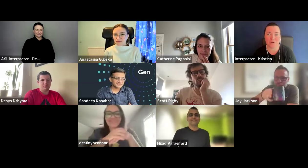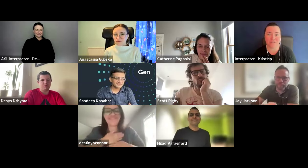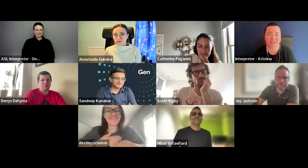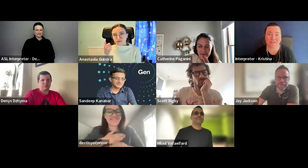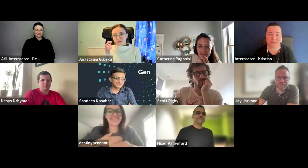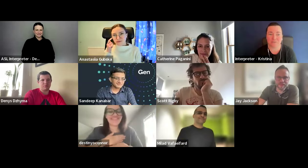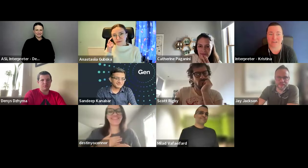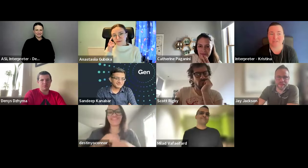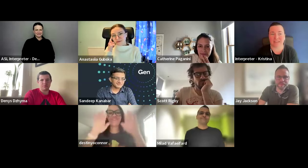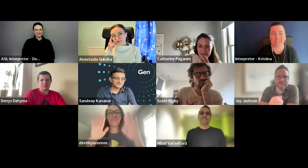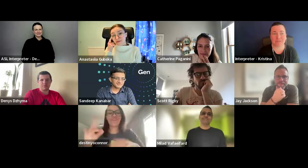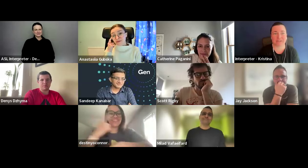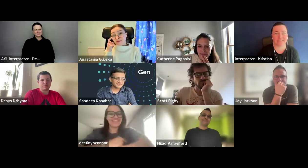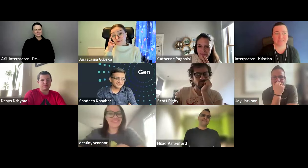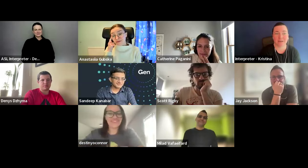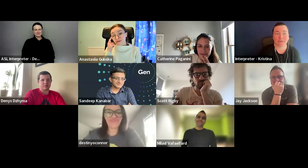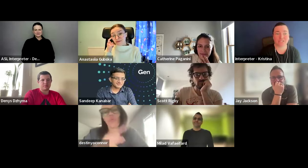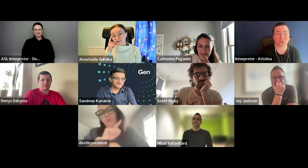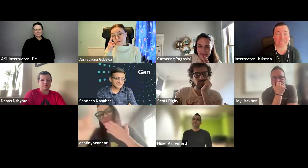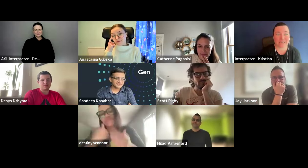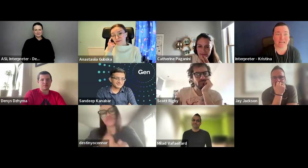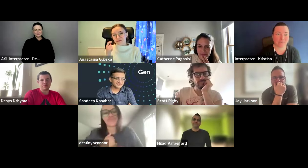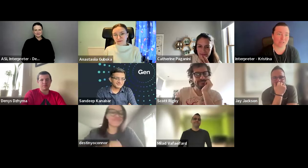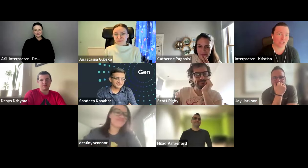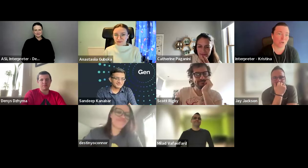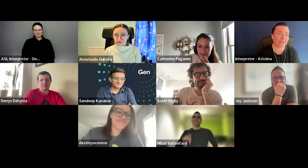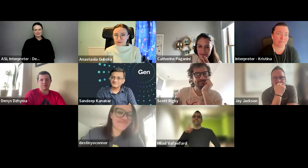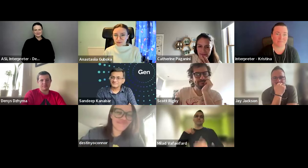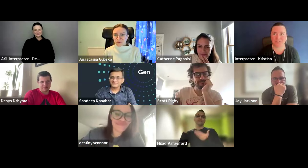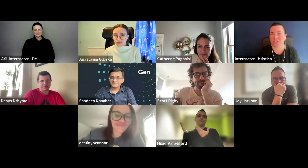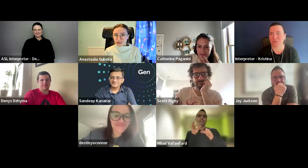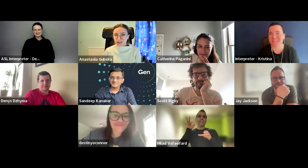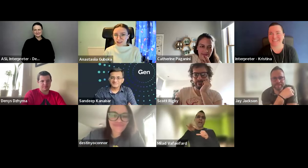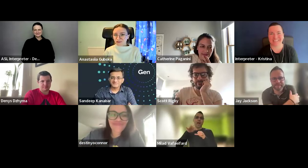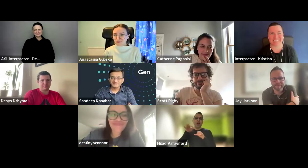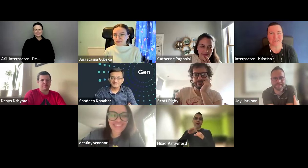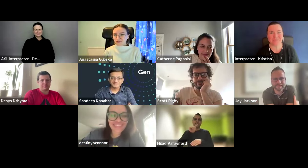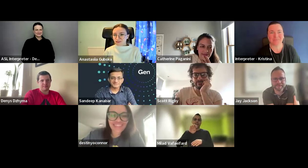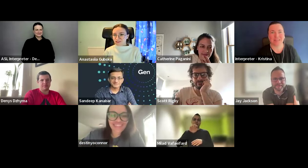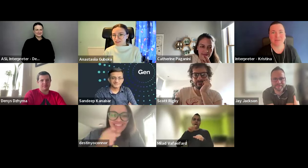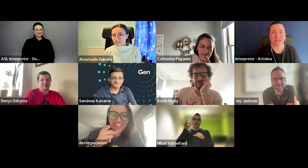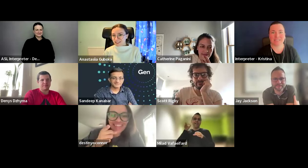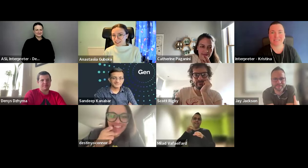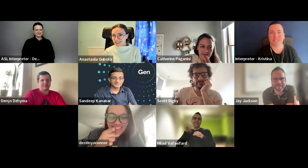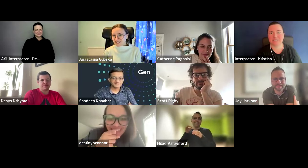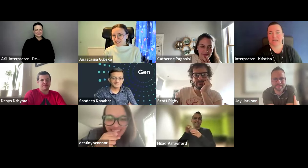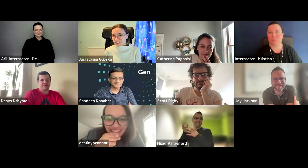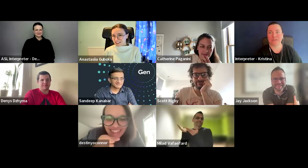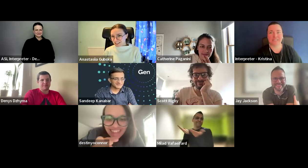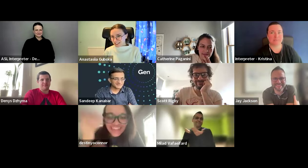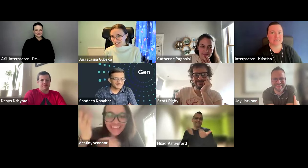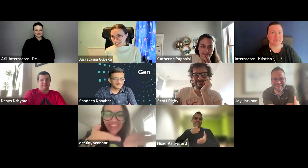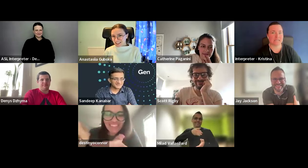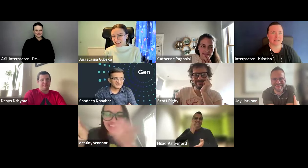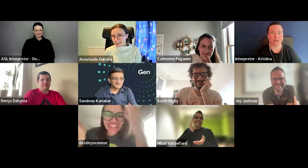here and over there. So get ready for that experience. But it's a great time. You'll enjoy your week. Milad said, "Since I'll